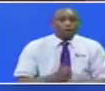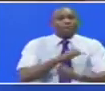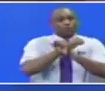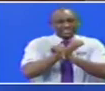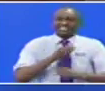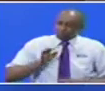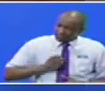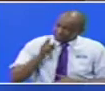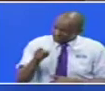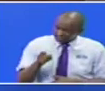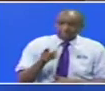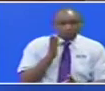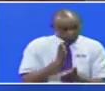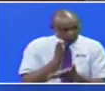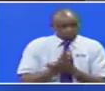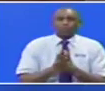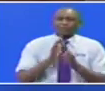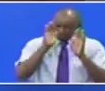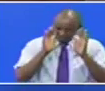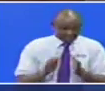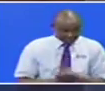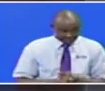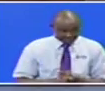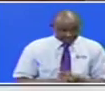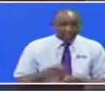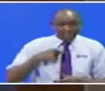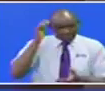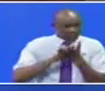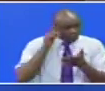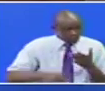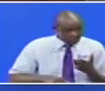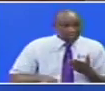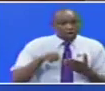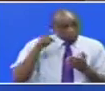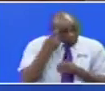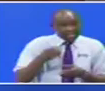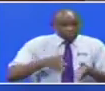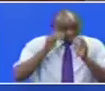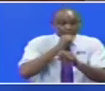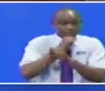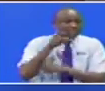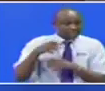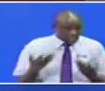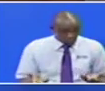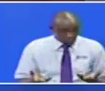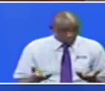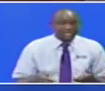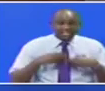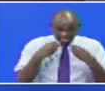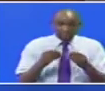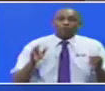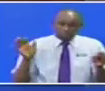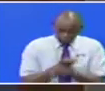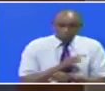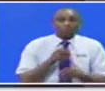women in these circumstances is absolutely essential. But I believe that the only way to make that protection effective is to give full